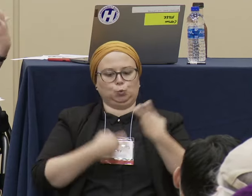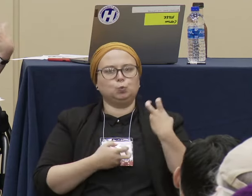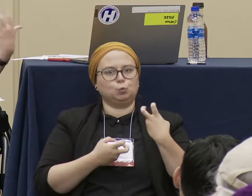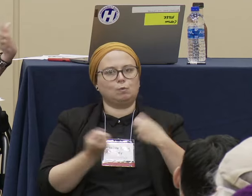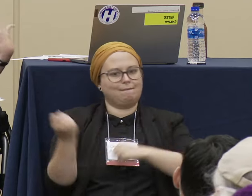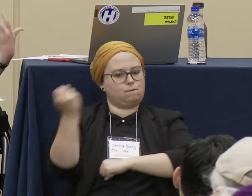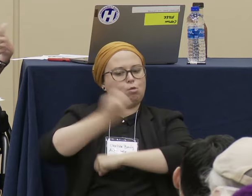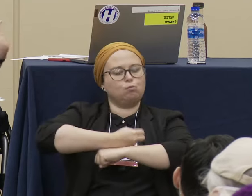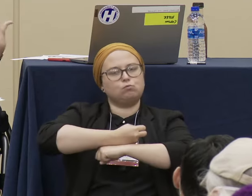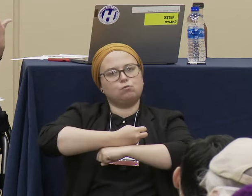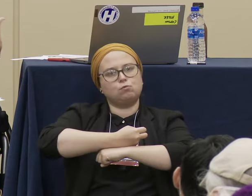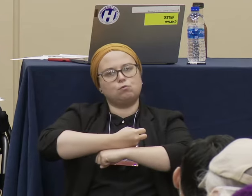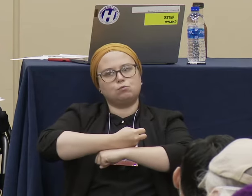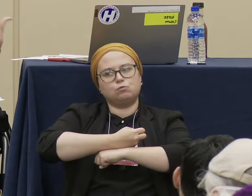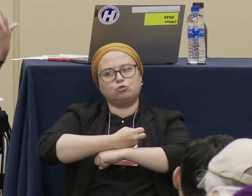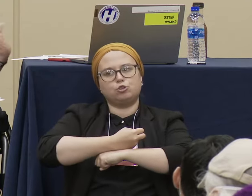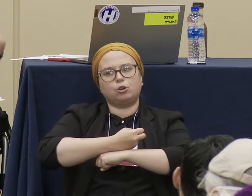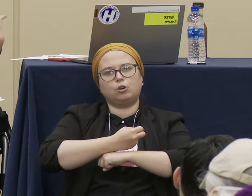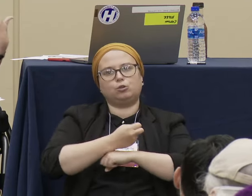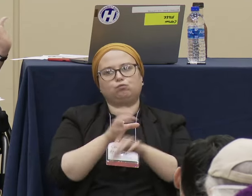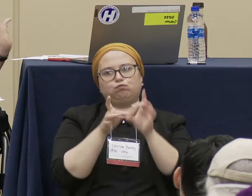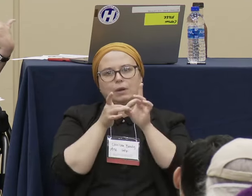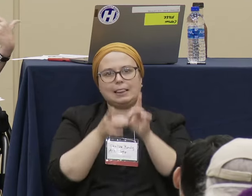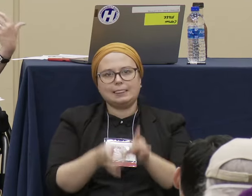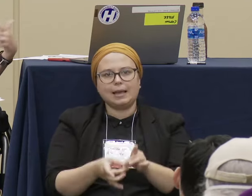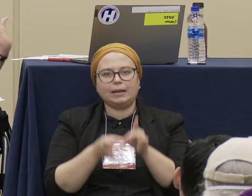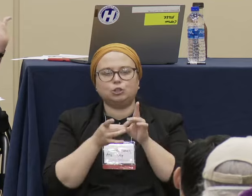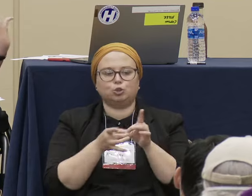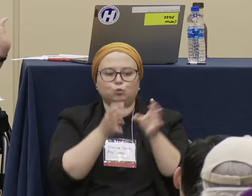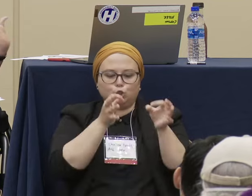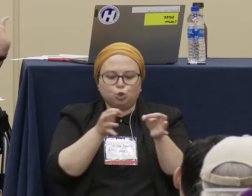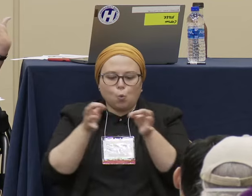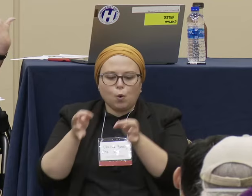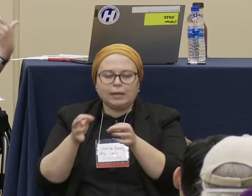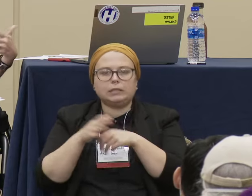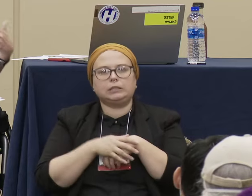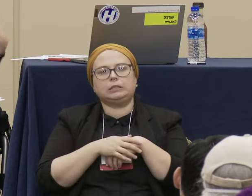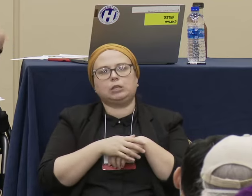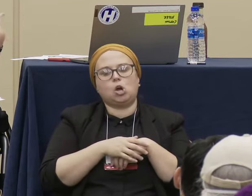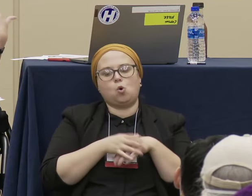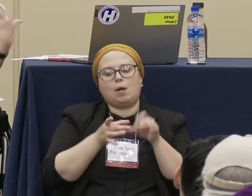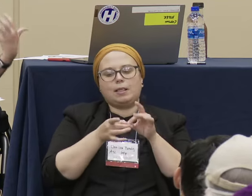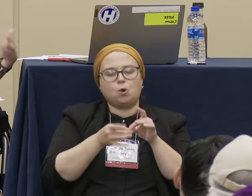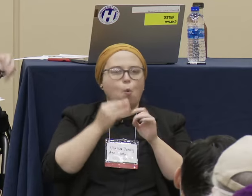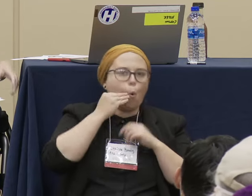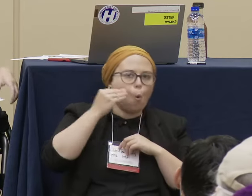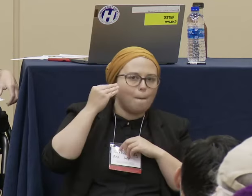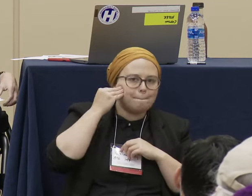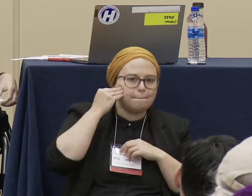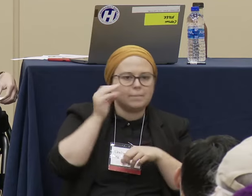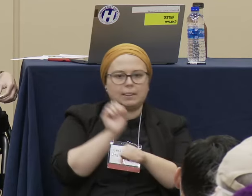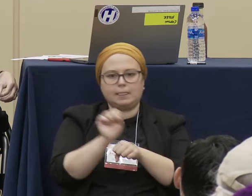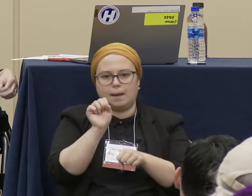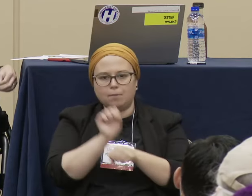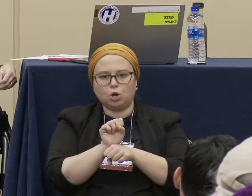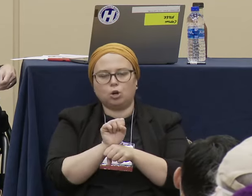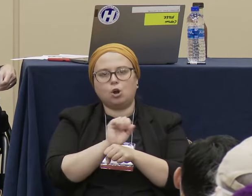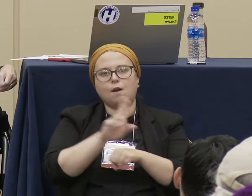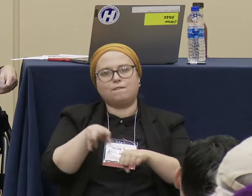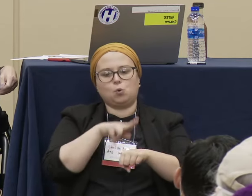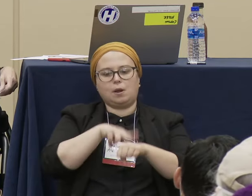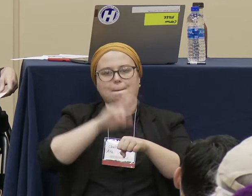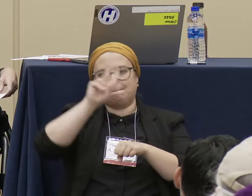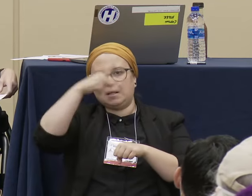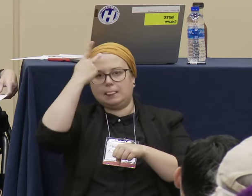closure is a lot of around notions of choice, notions of home, notions of labor, and a lot, of course, about the political economy